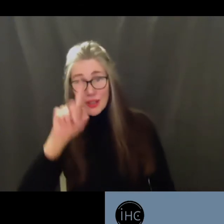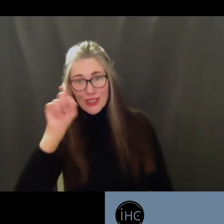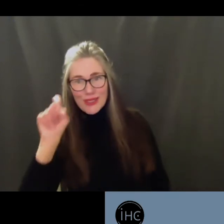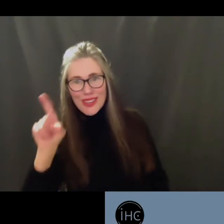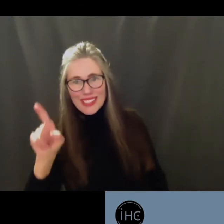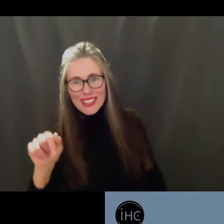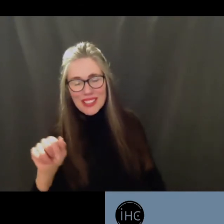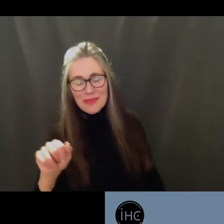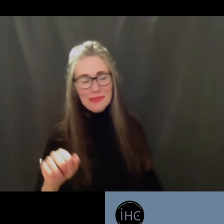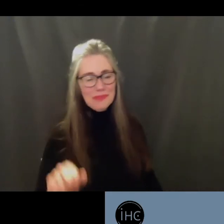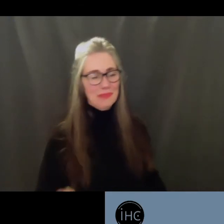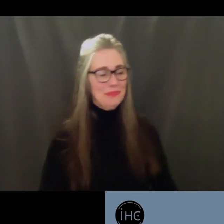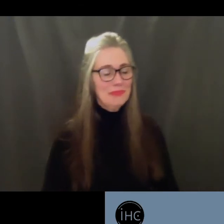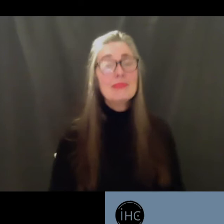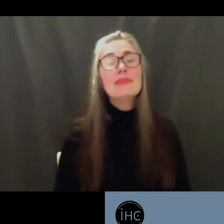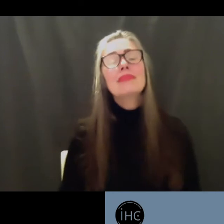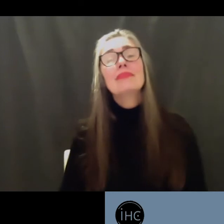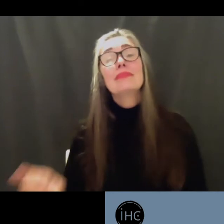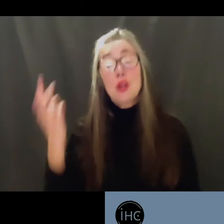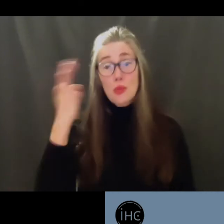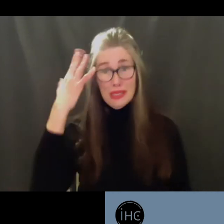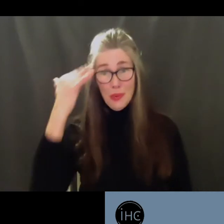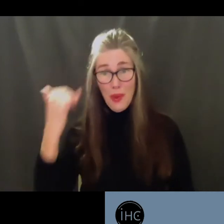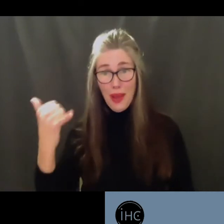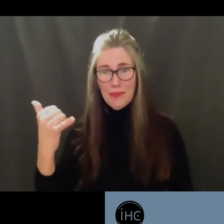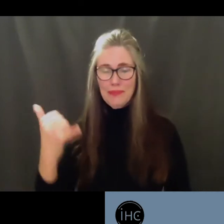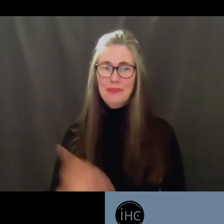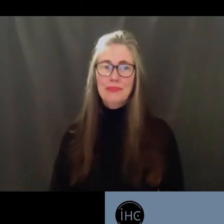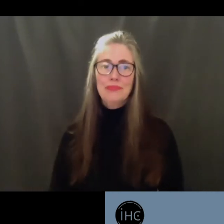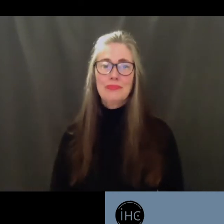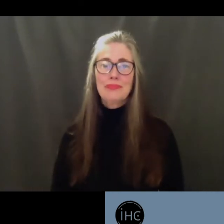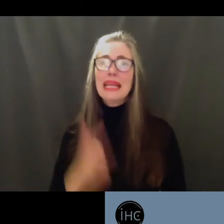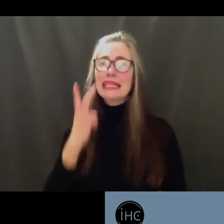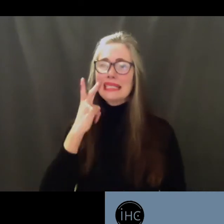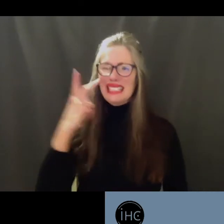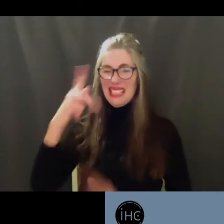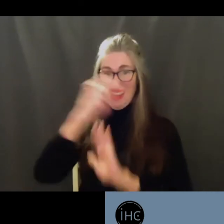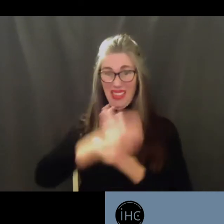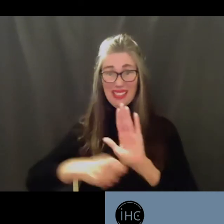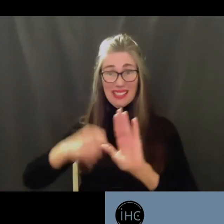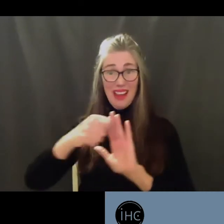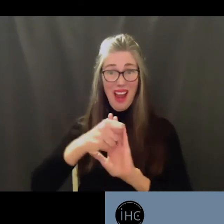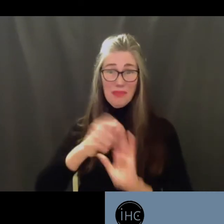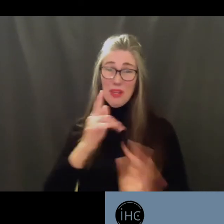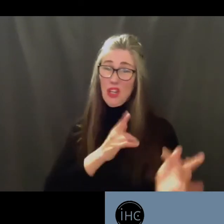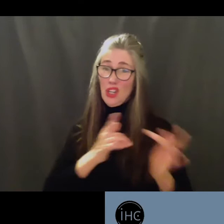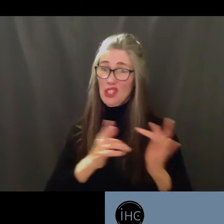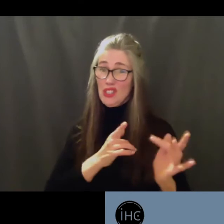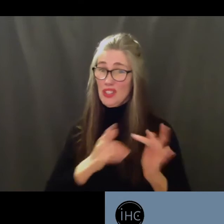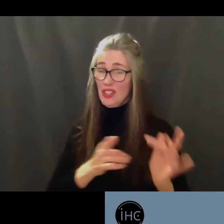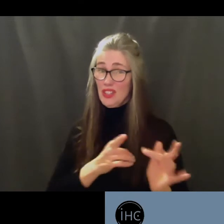A few things. I was very concerned with that we're in a period of very active revisionism